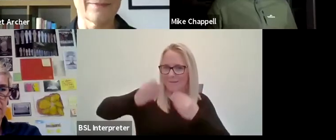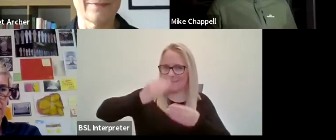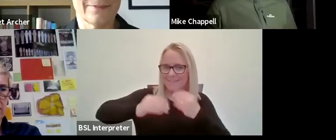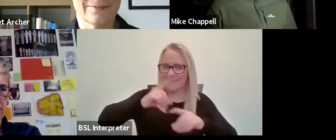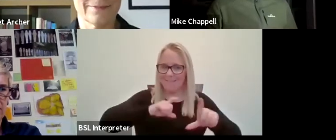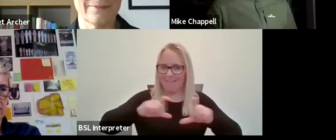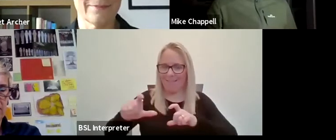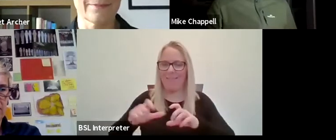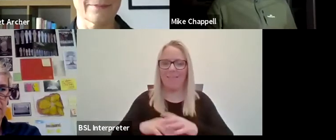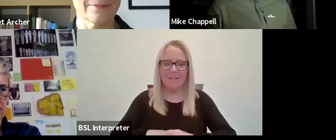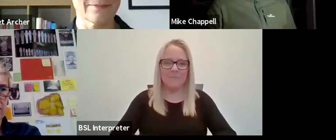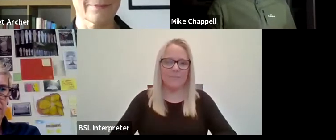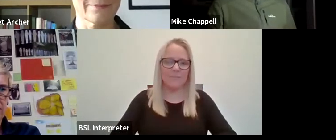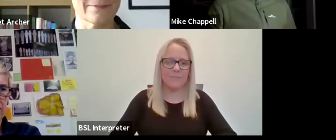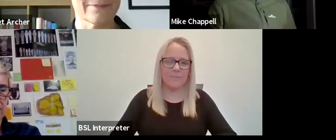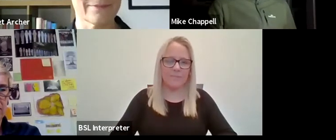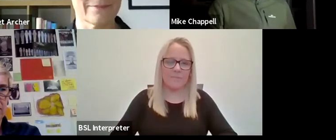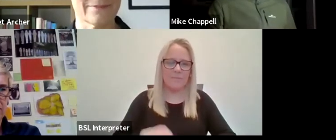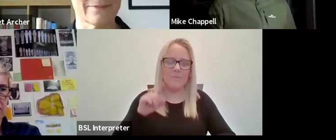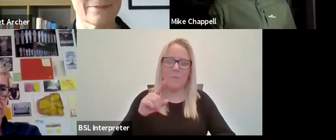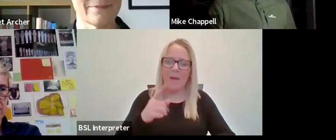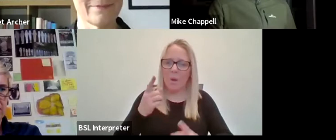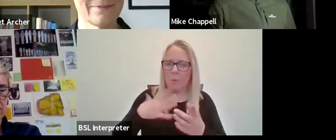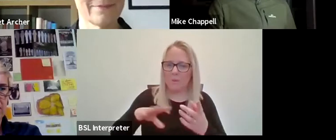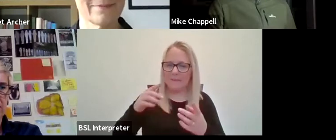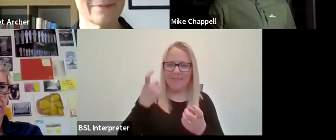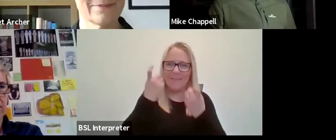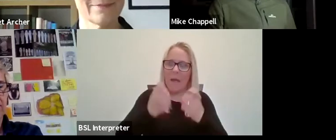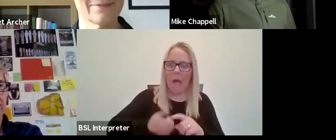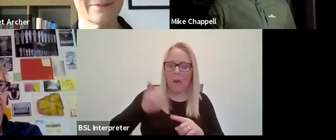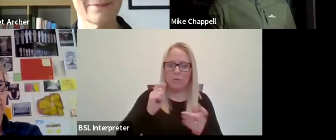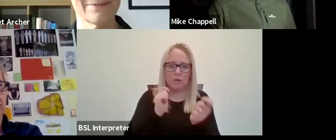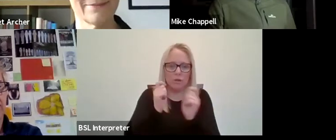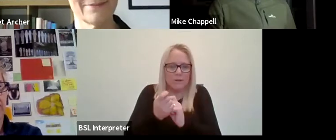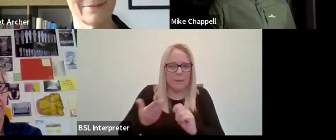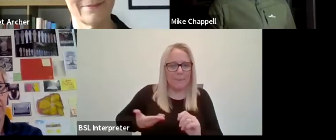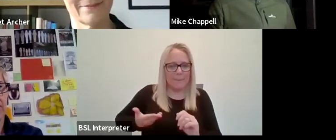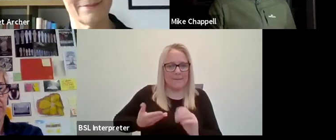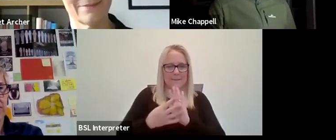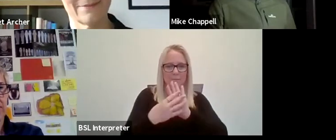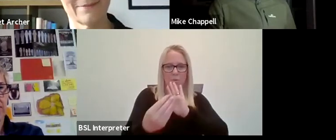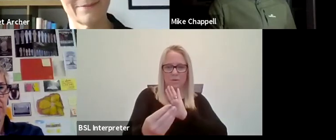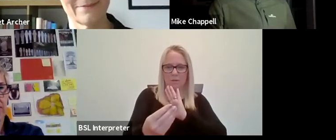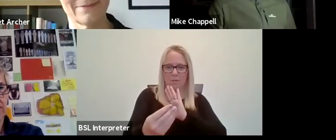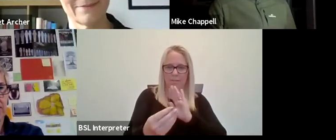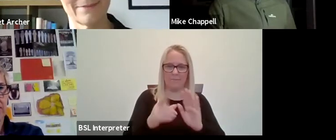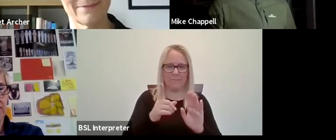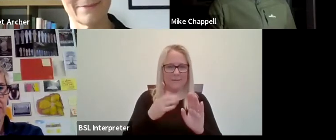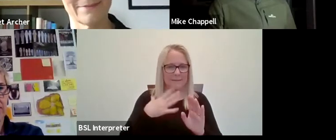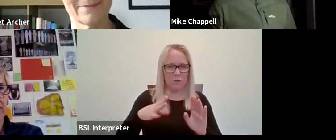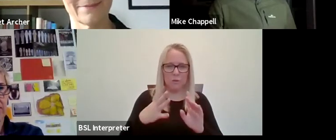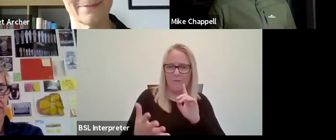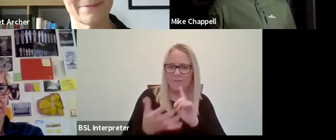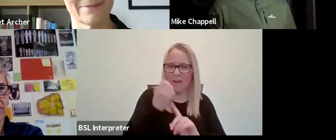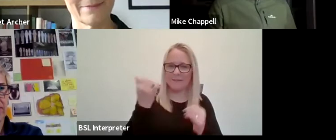well, the question then is, how do we change the business models? Because to find success and survive